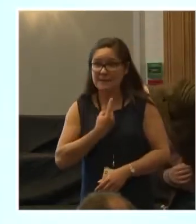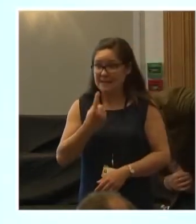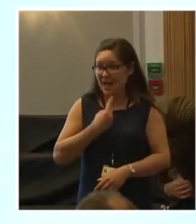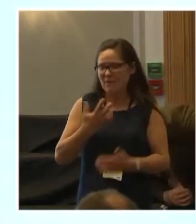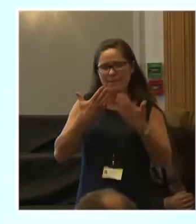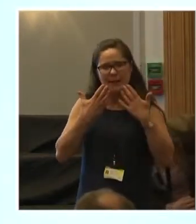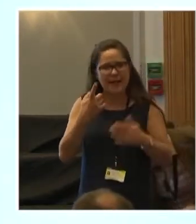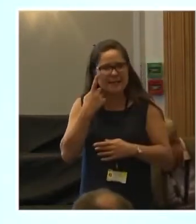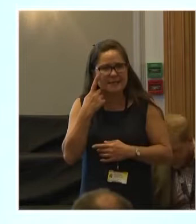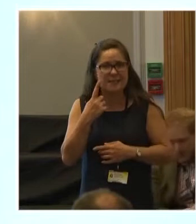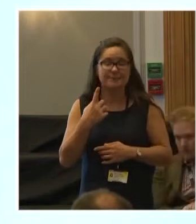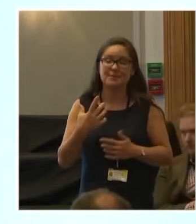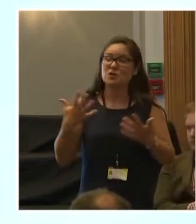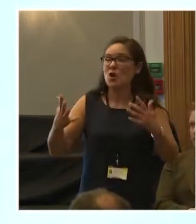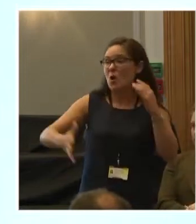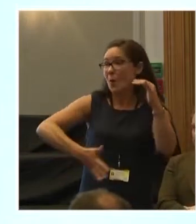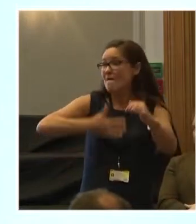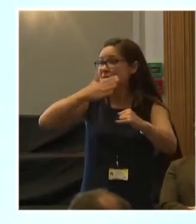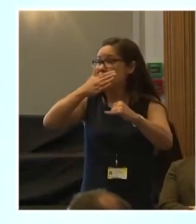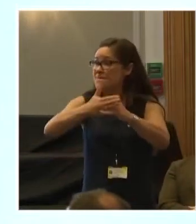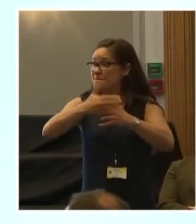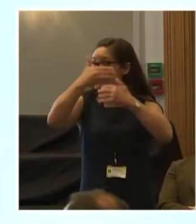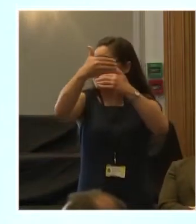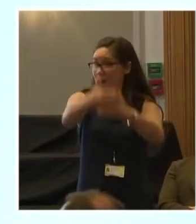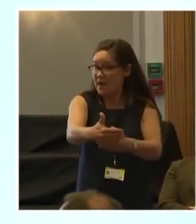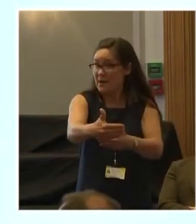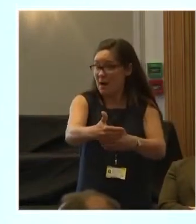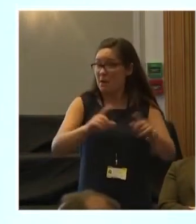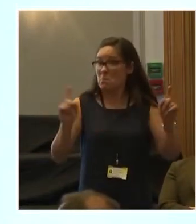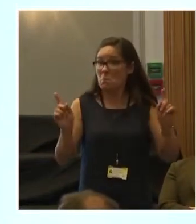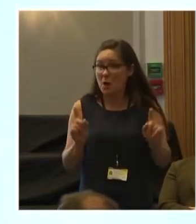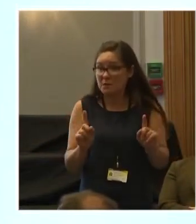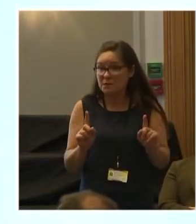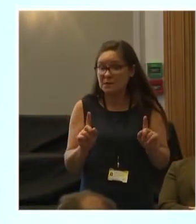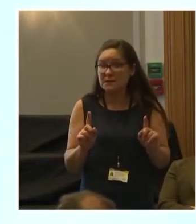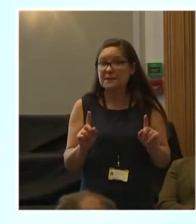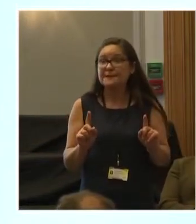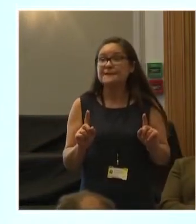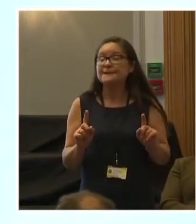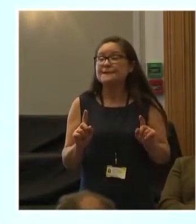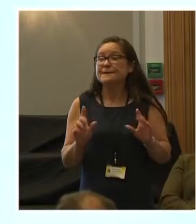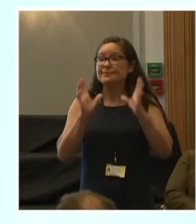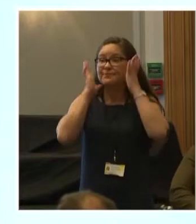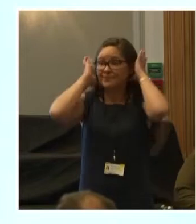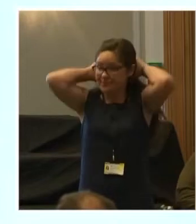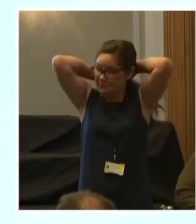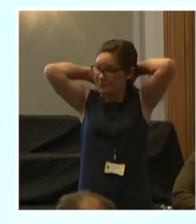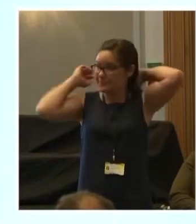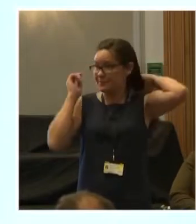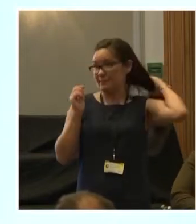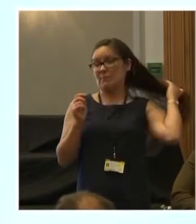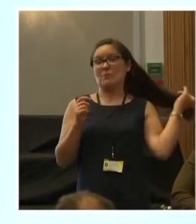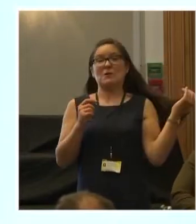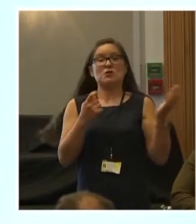look. So the final session of our conference for the year, we're going to take a look at Retina UK,